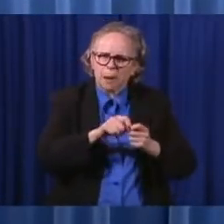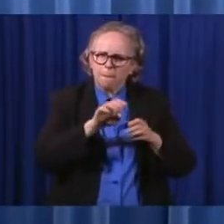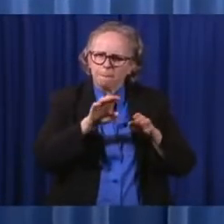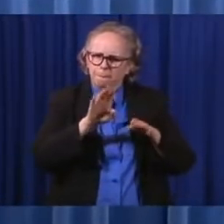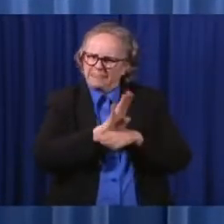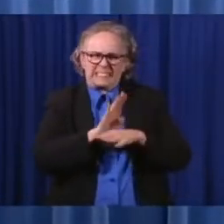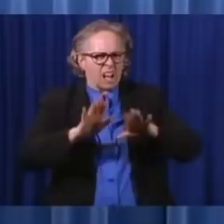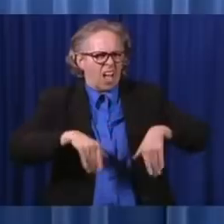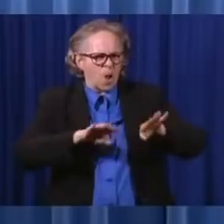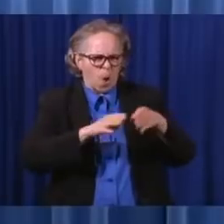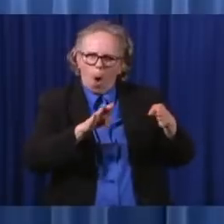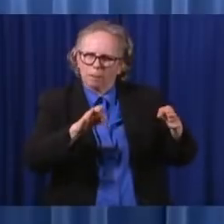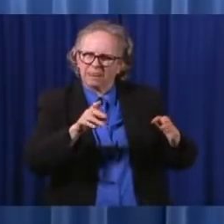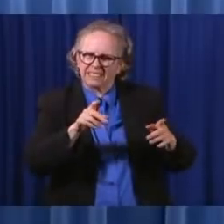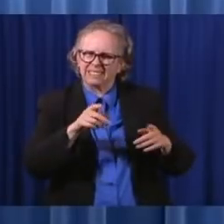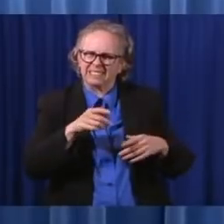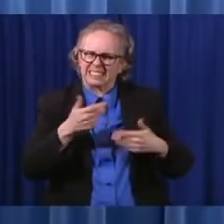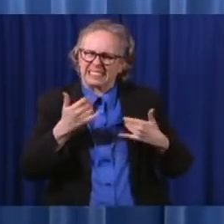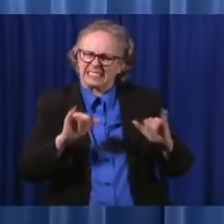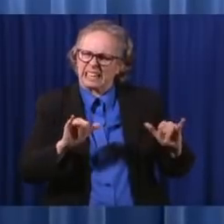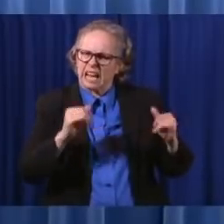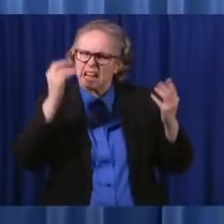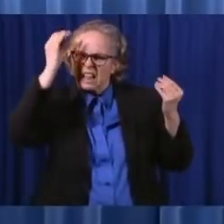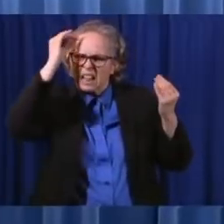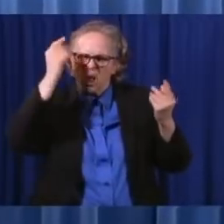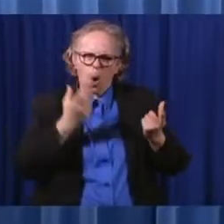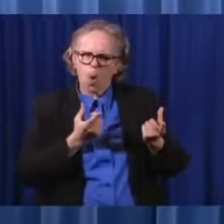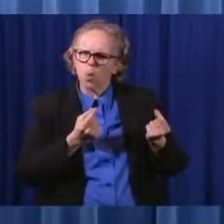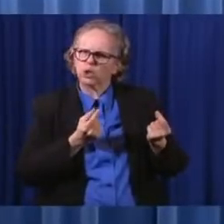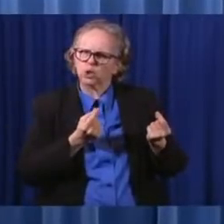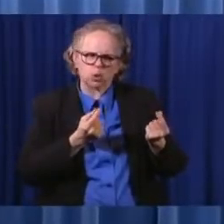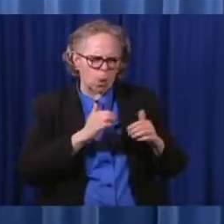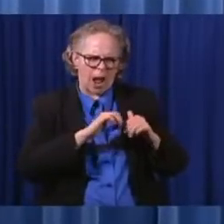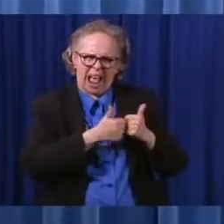tell you that we are working on those, and those will be opened shortly.